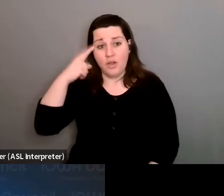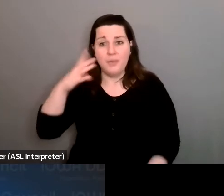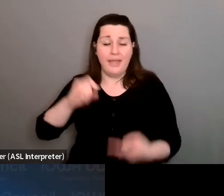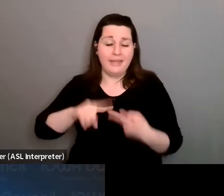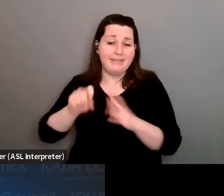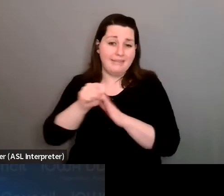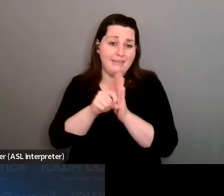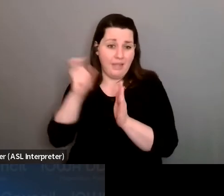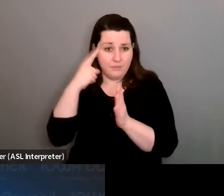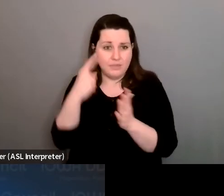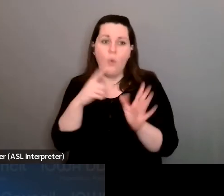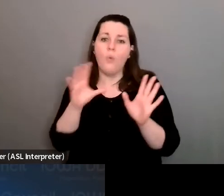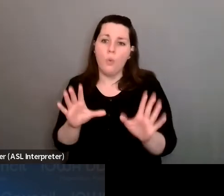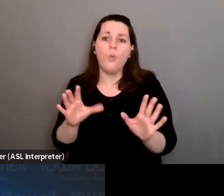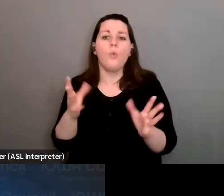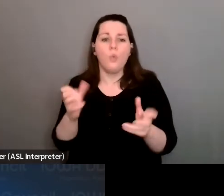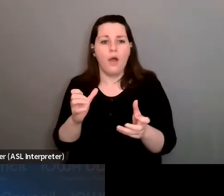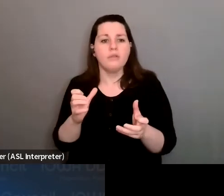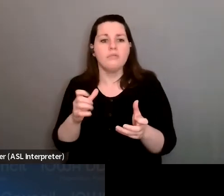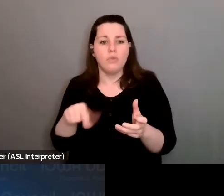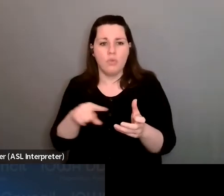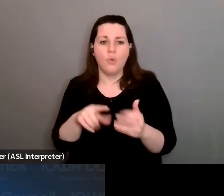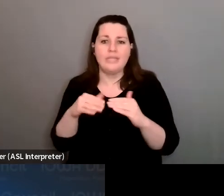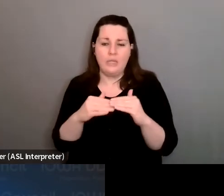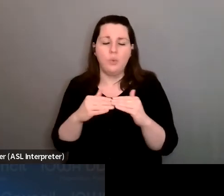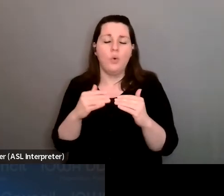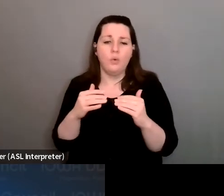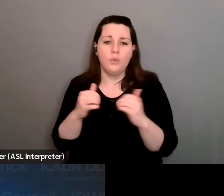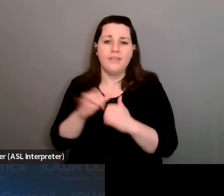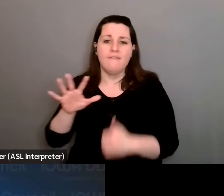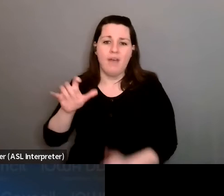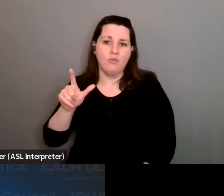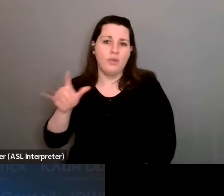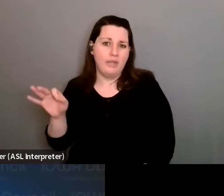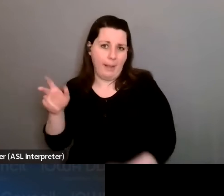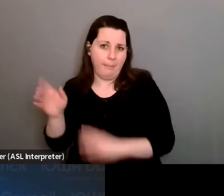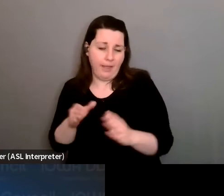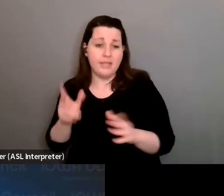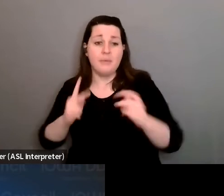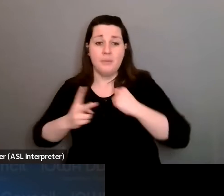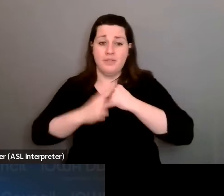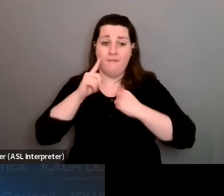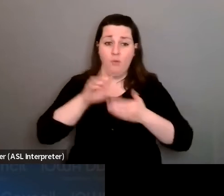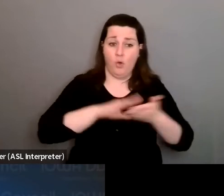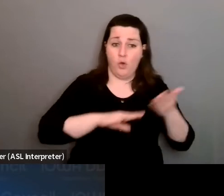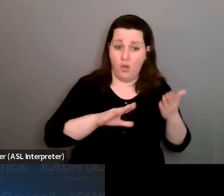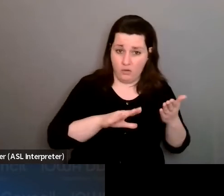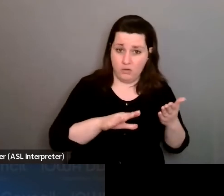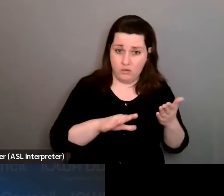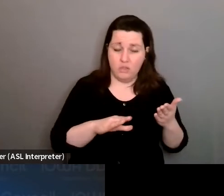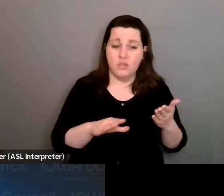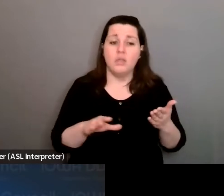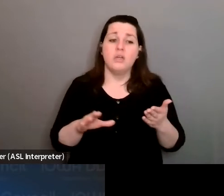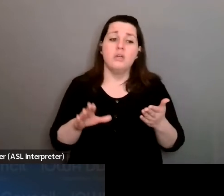want to give these equal footing to the 529 plans. People saving for college, let's give